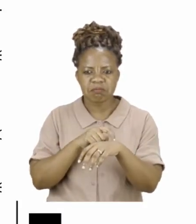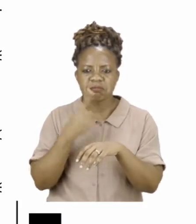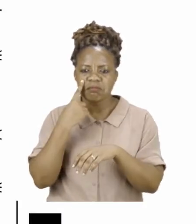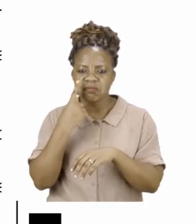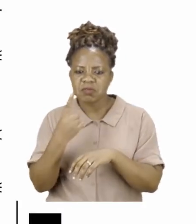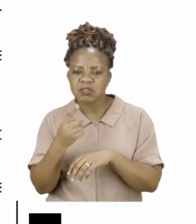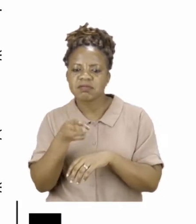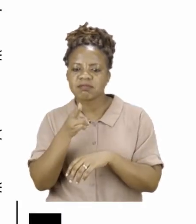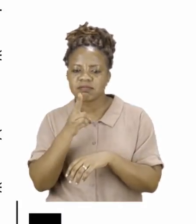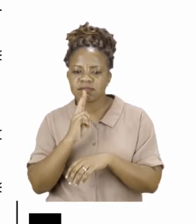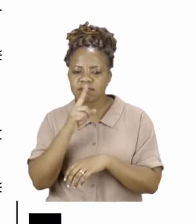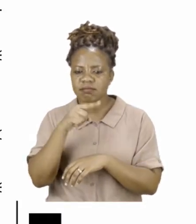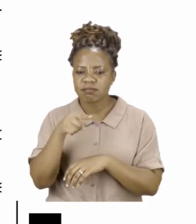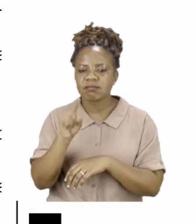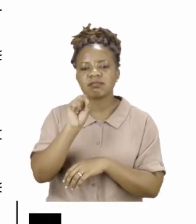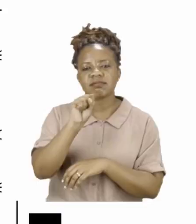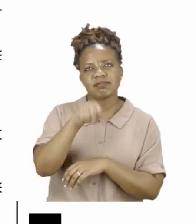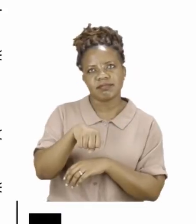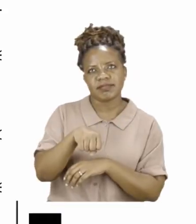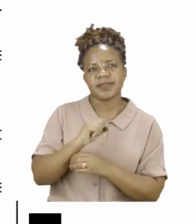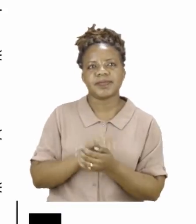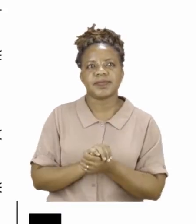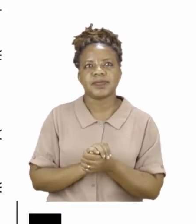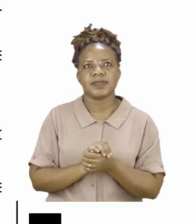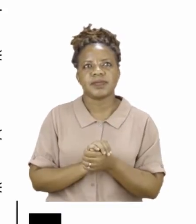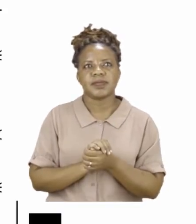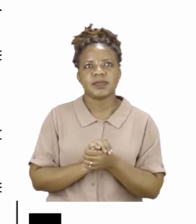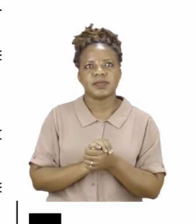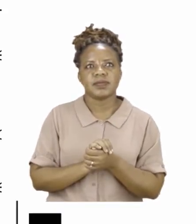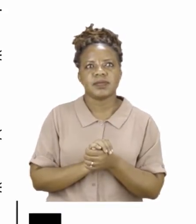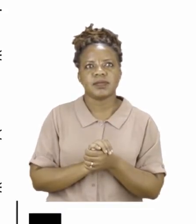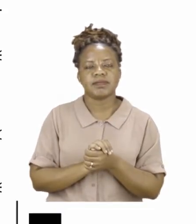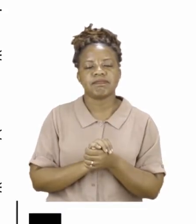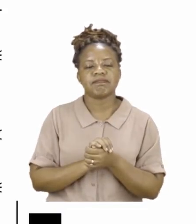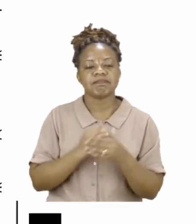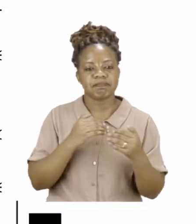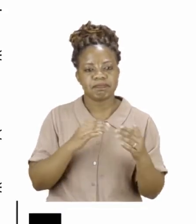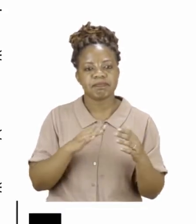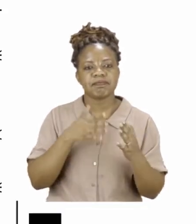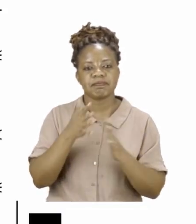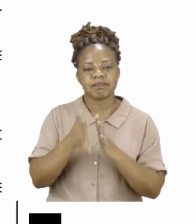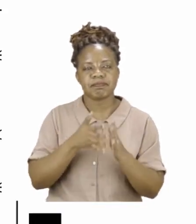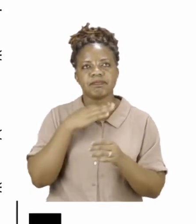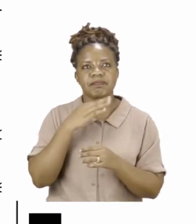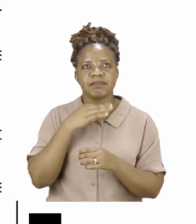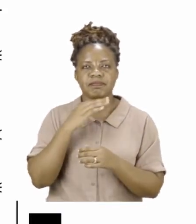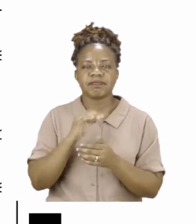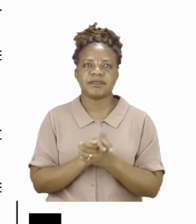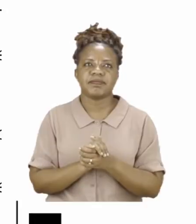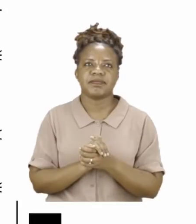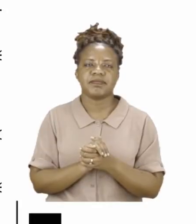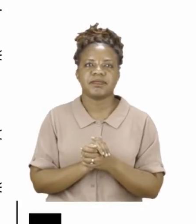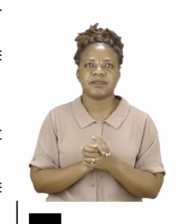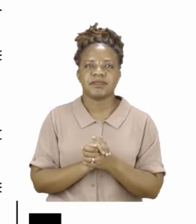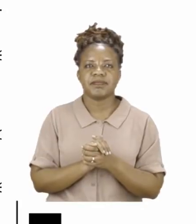correct. So we are going to begin with our story. I'm going to read it. Please try